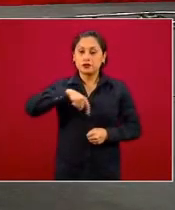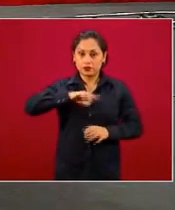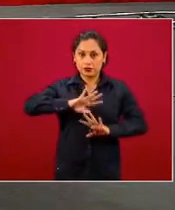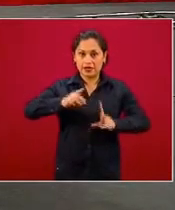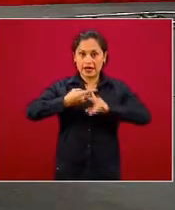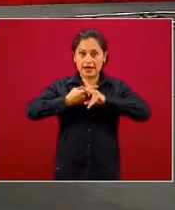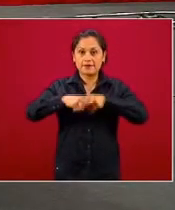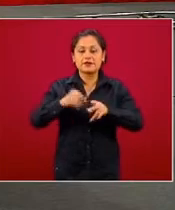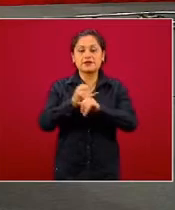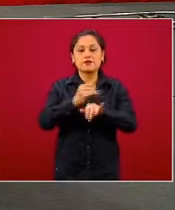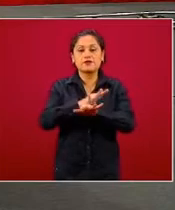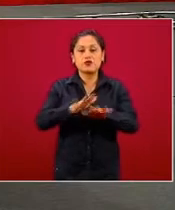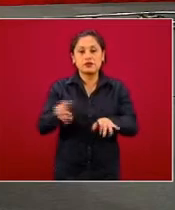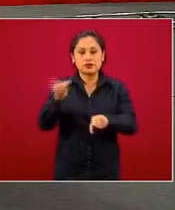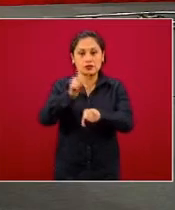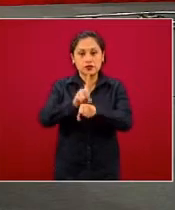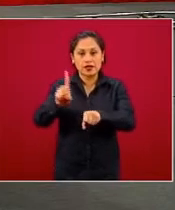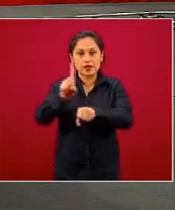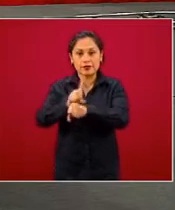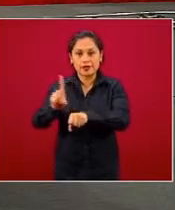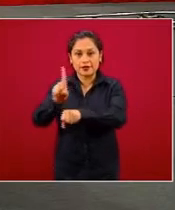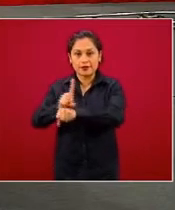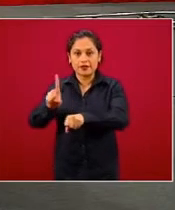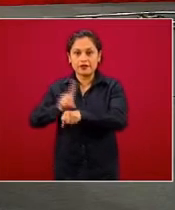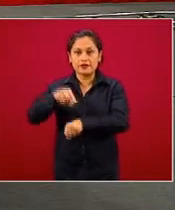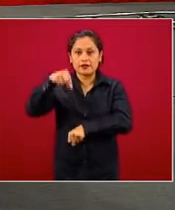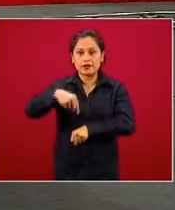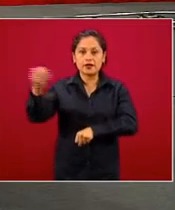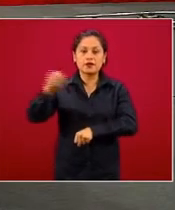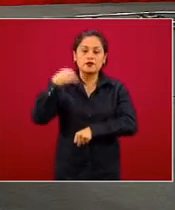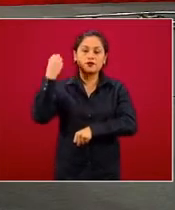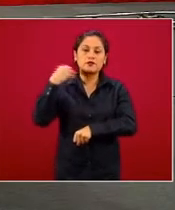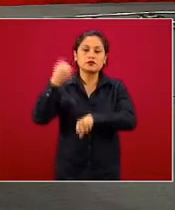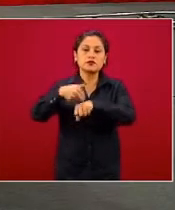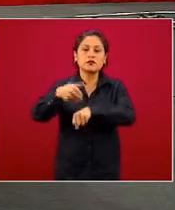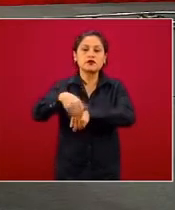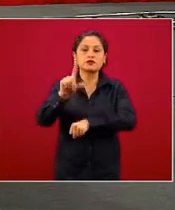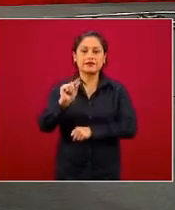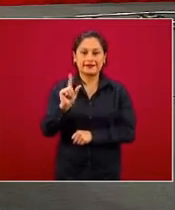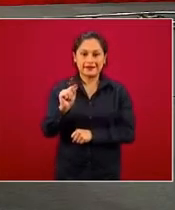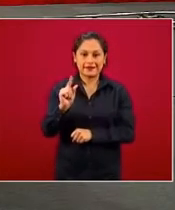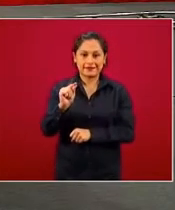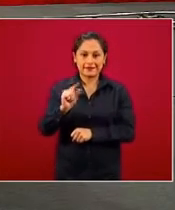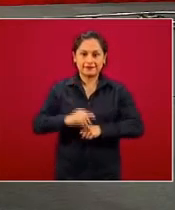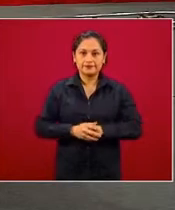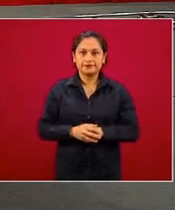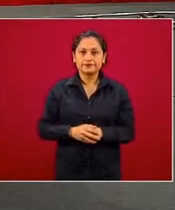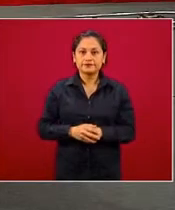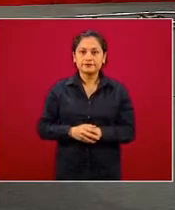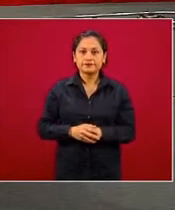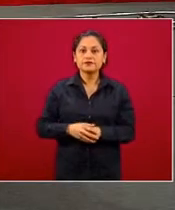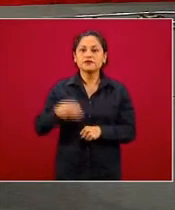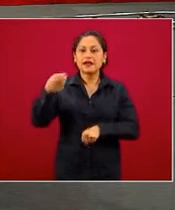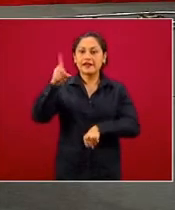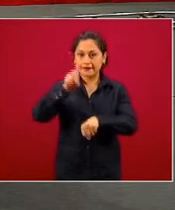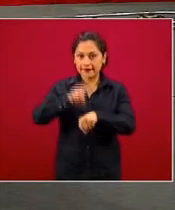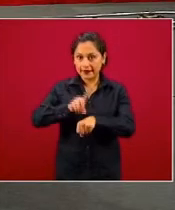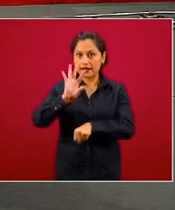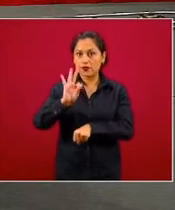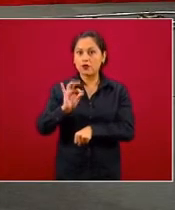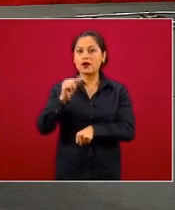start our daily technical report. We are here at our nightly conference. Tonight is number